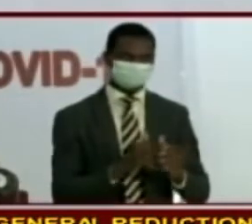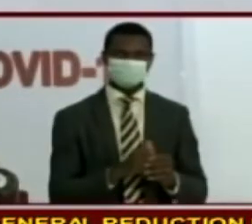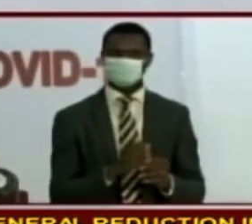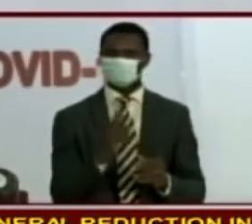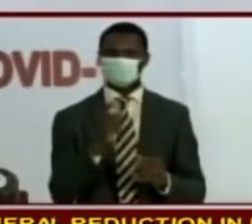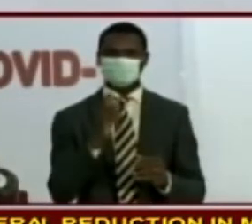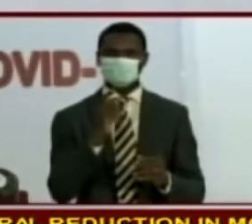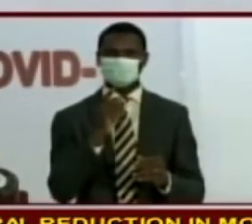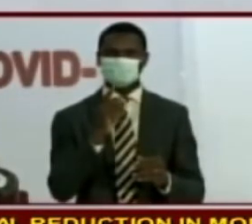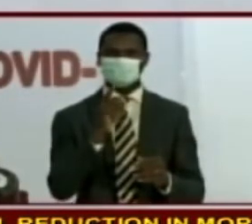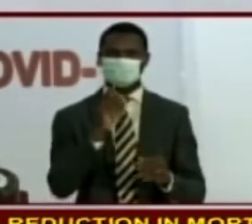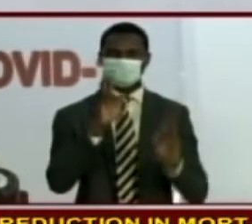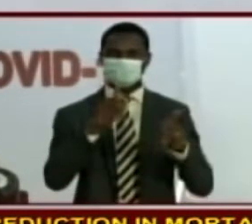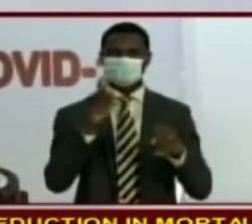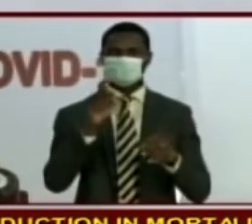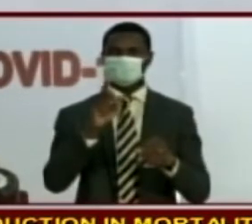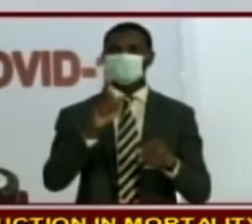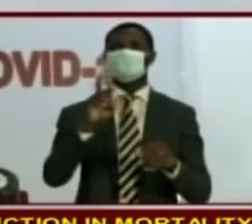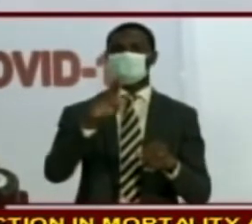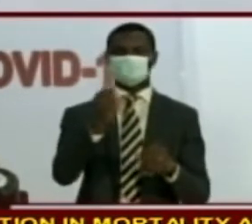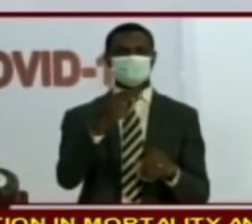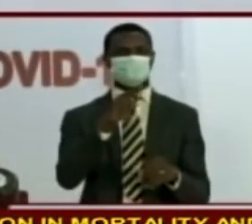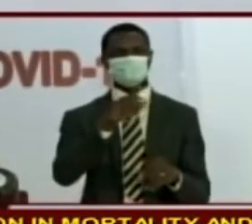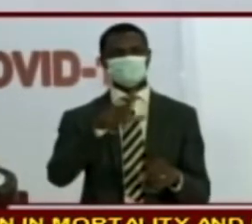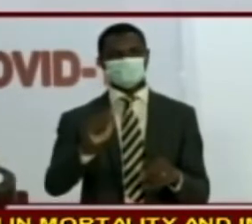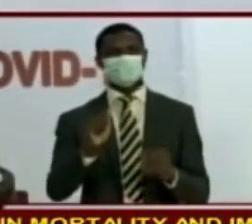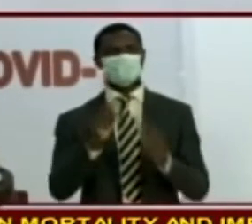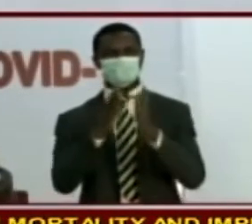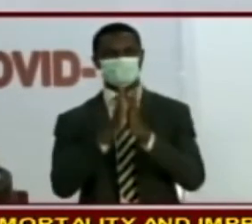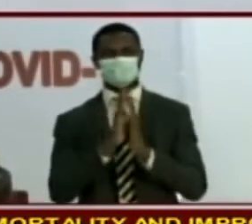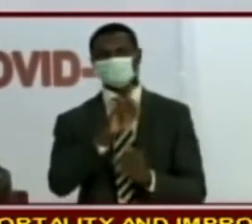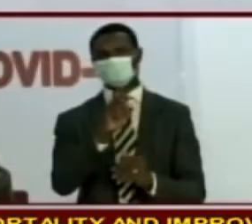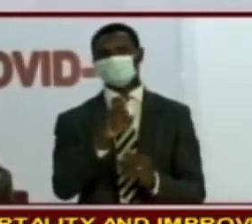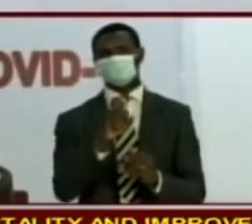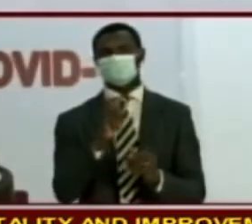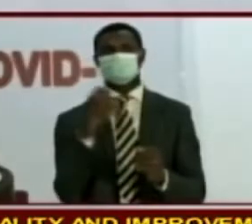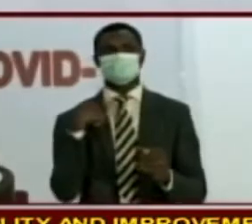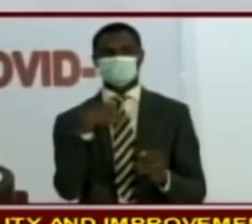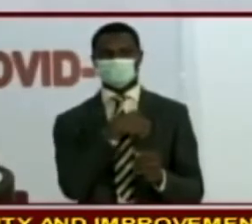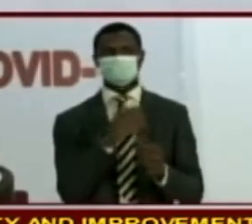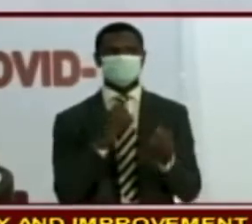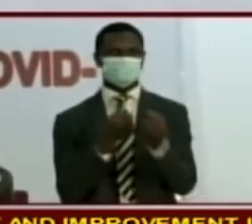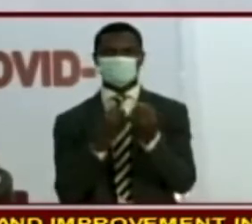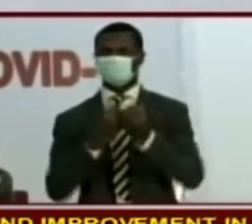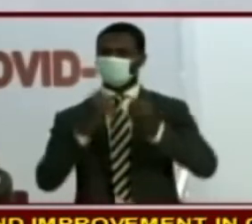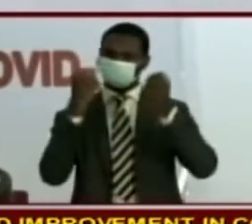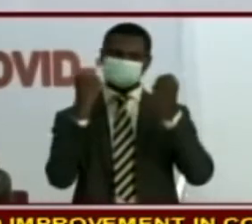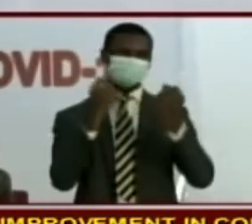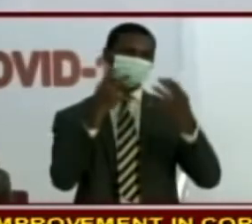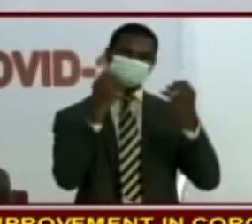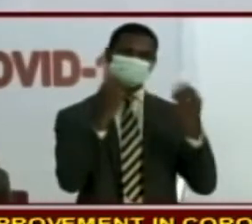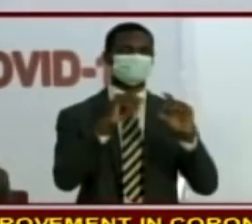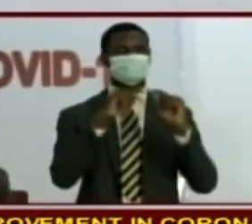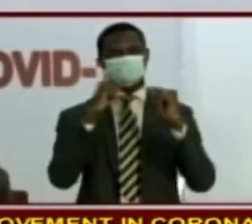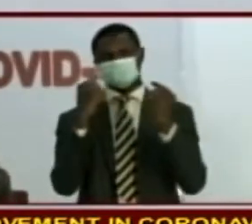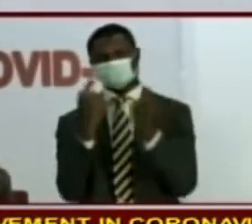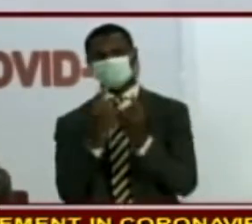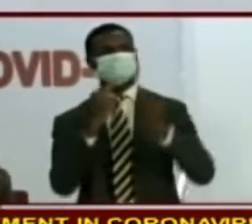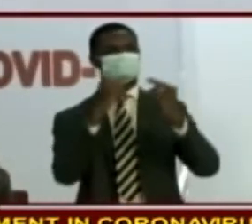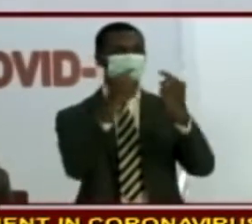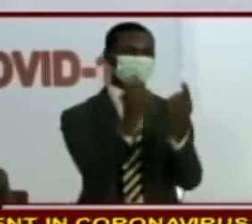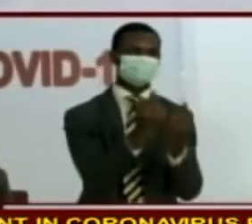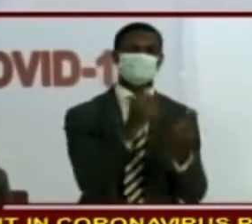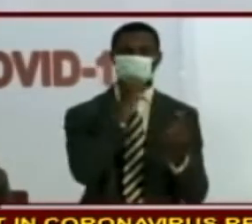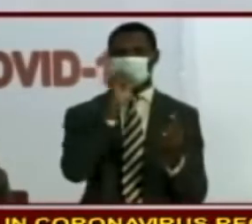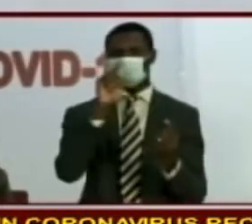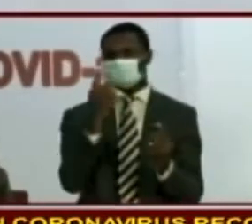question? Okay, yeah, just behind you. We're supporting many sectors in doing the guidelines. And these are not only those that